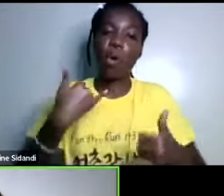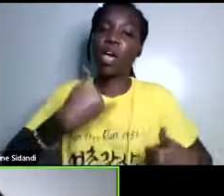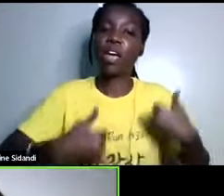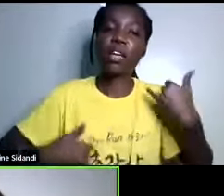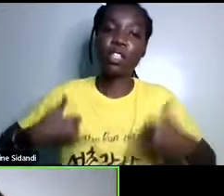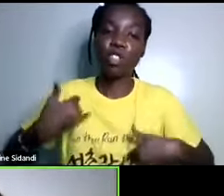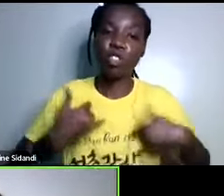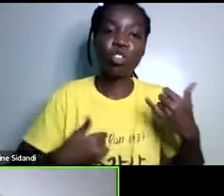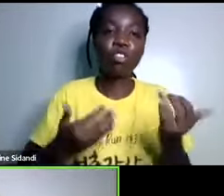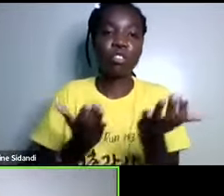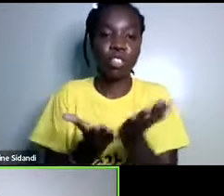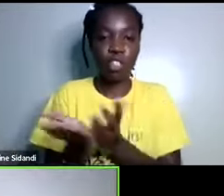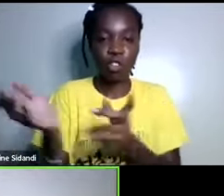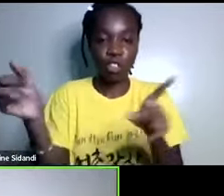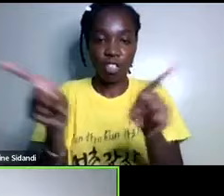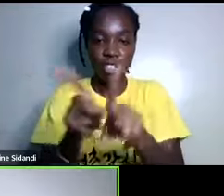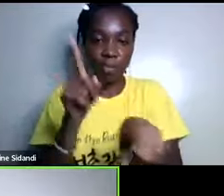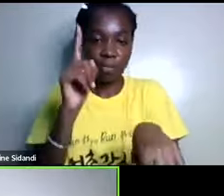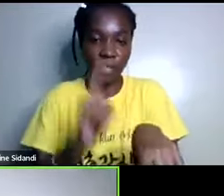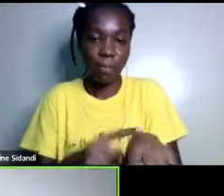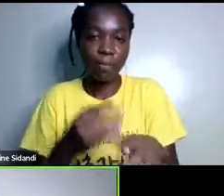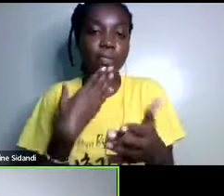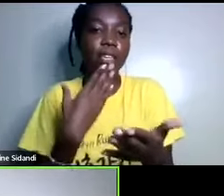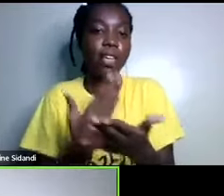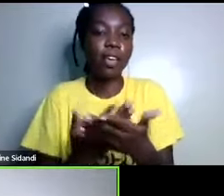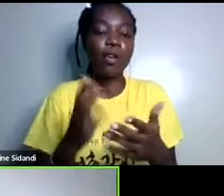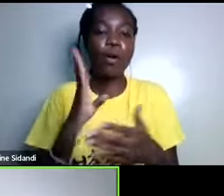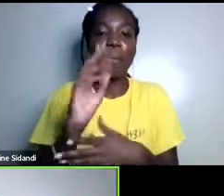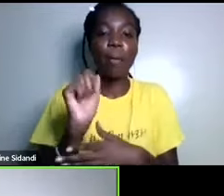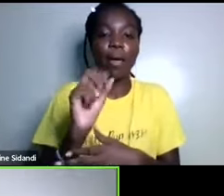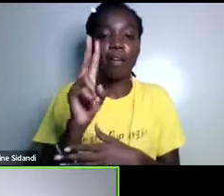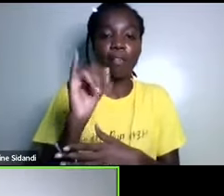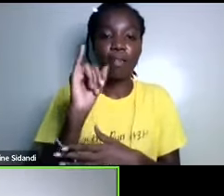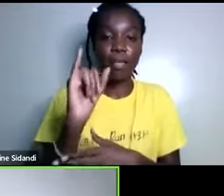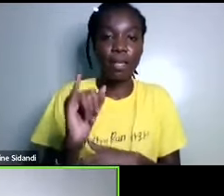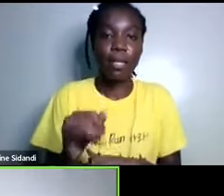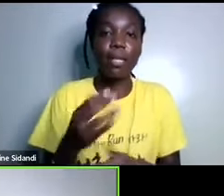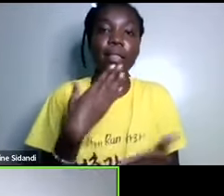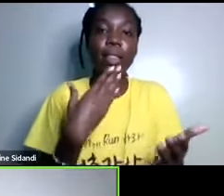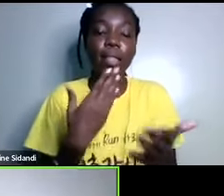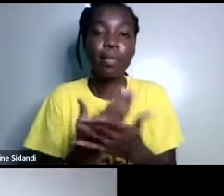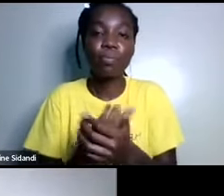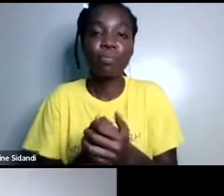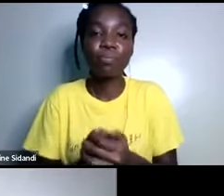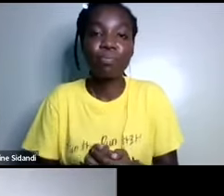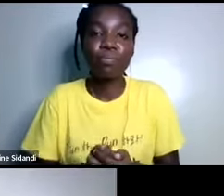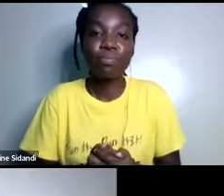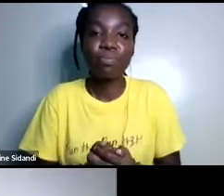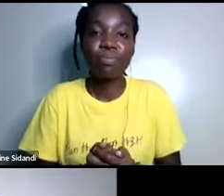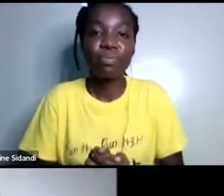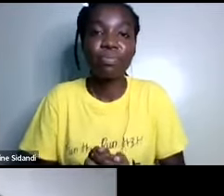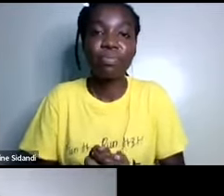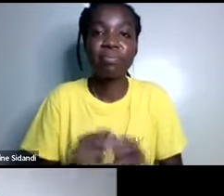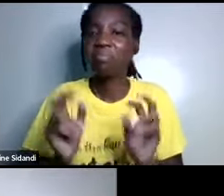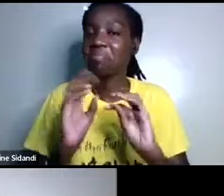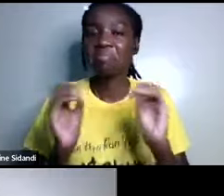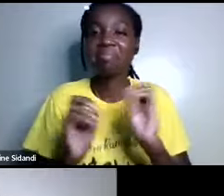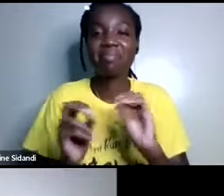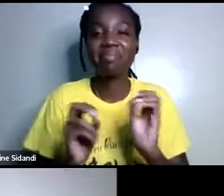And thank you, Bavi, for being here. Kevin, maybe you can say some closing remarks. Not really.